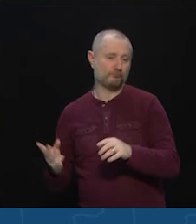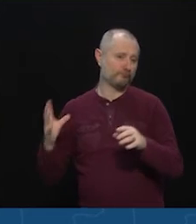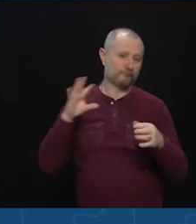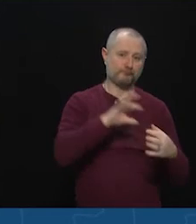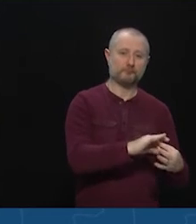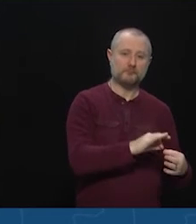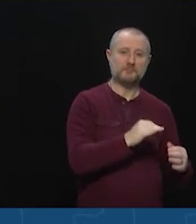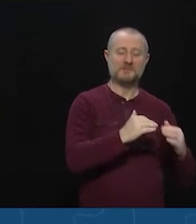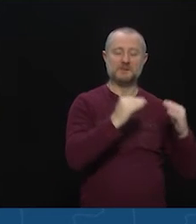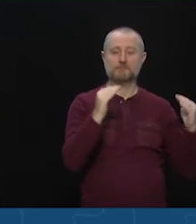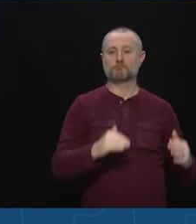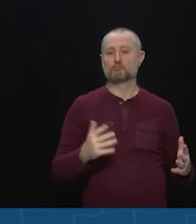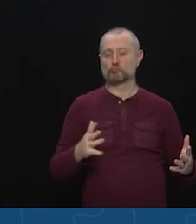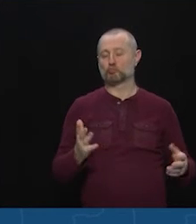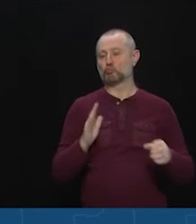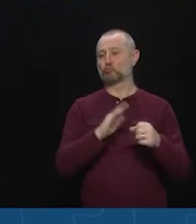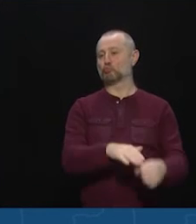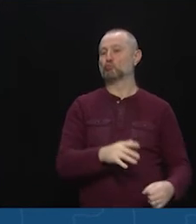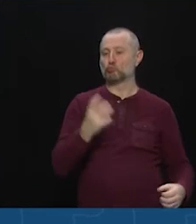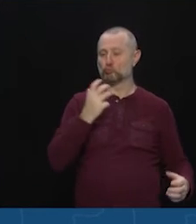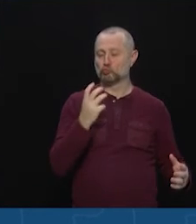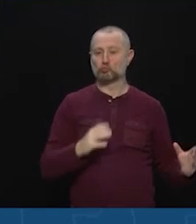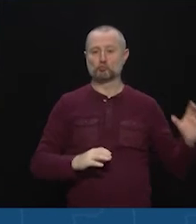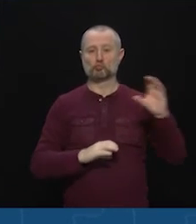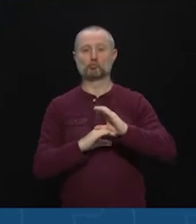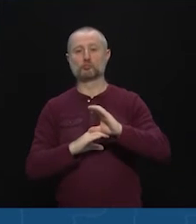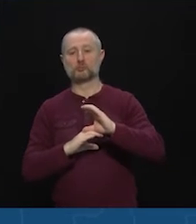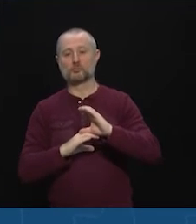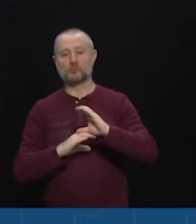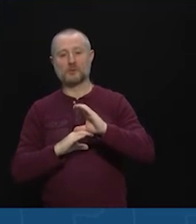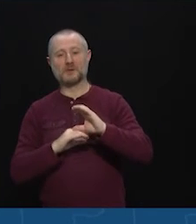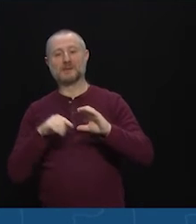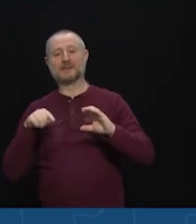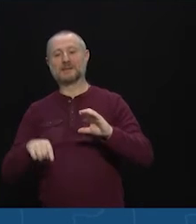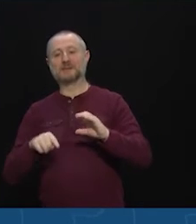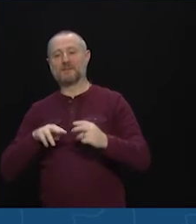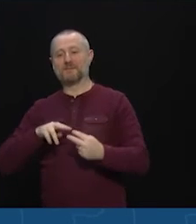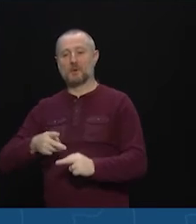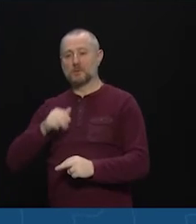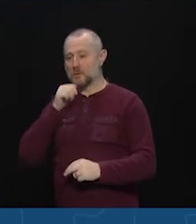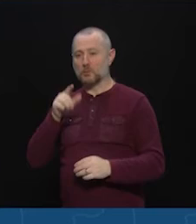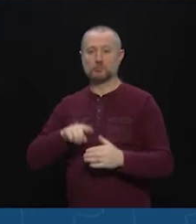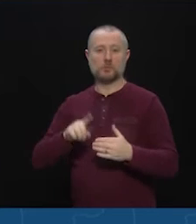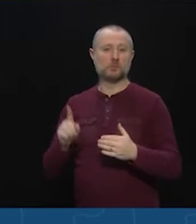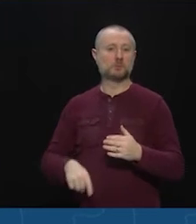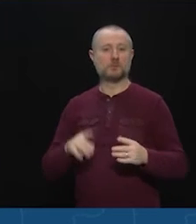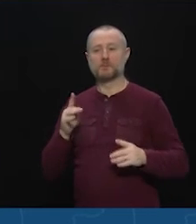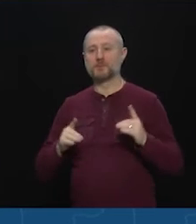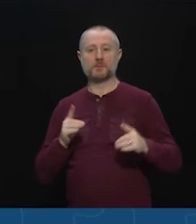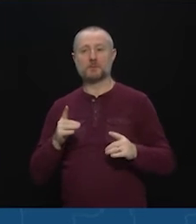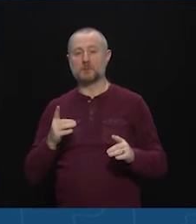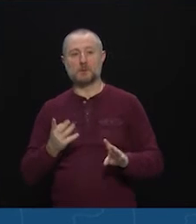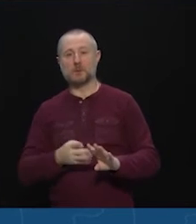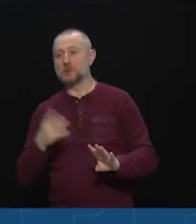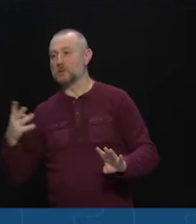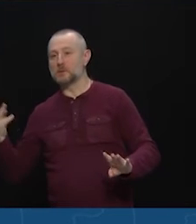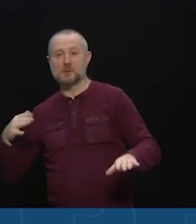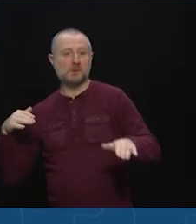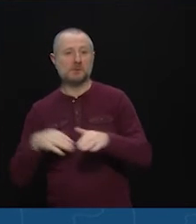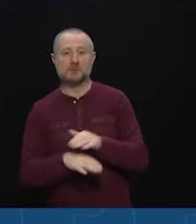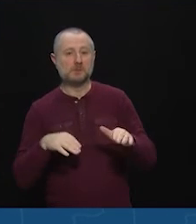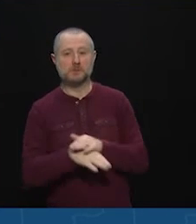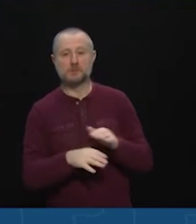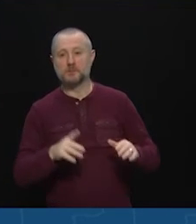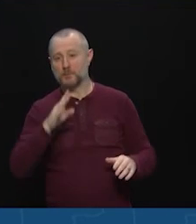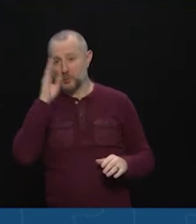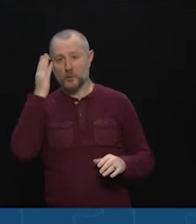not the case, but it is reassuring to know that this variant has not resulted in so many people having to be hospitalized because of their illness. They just happen to be